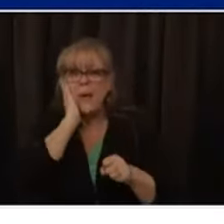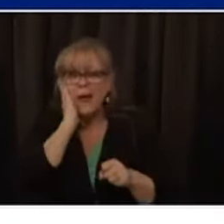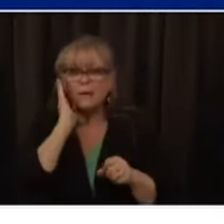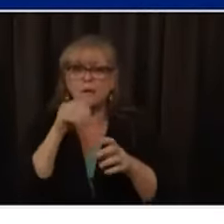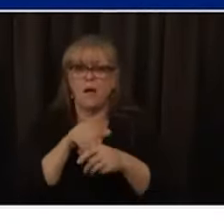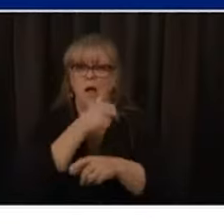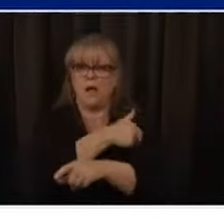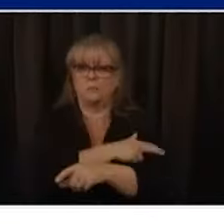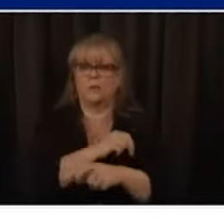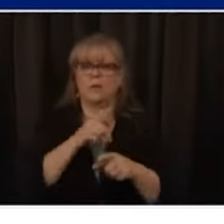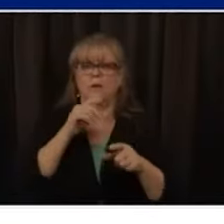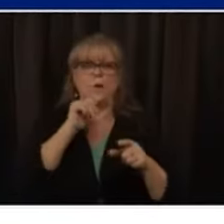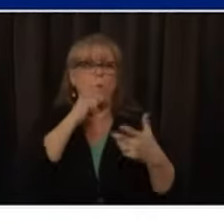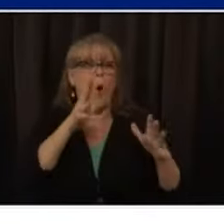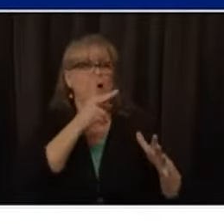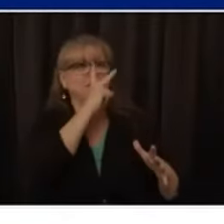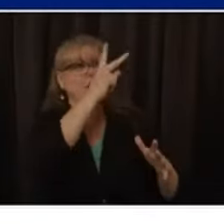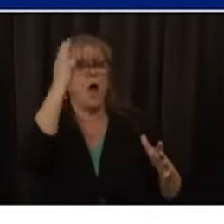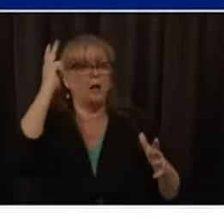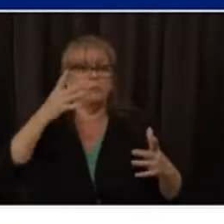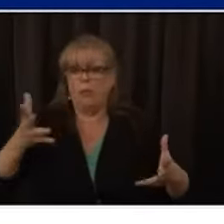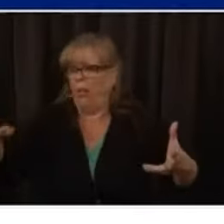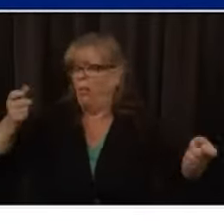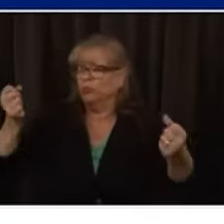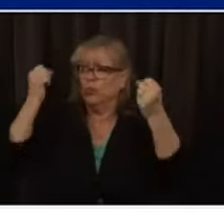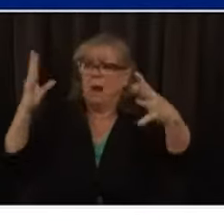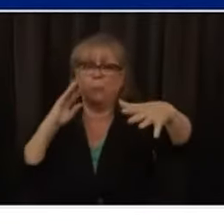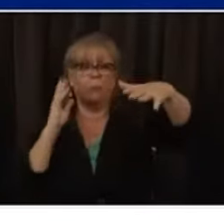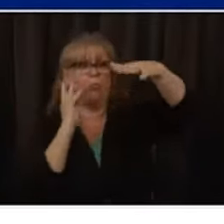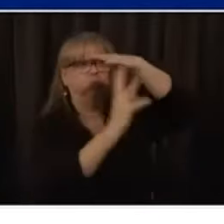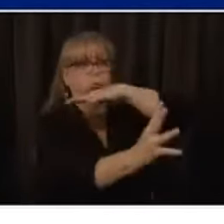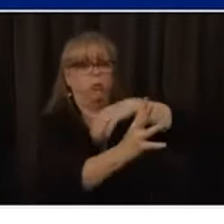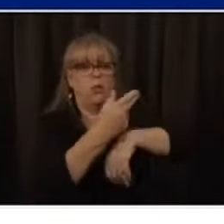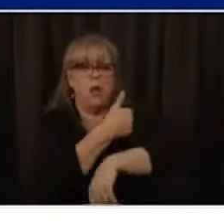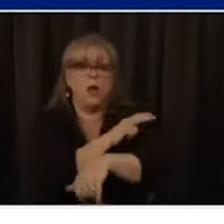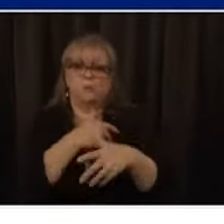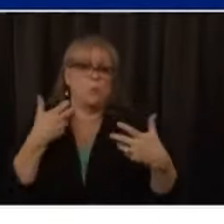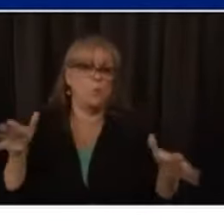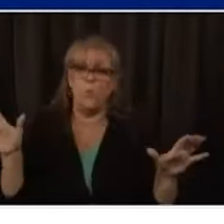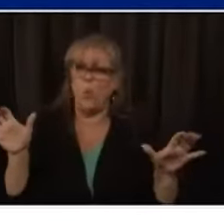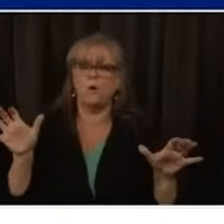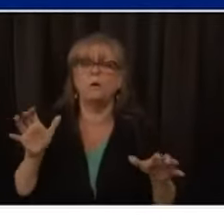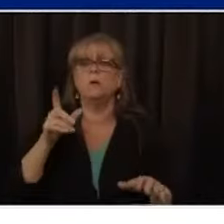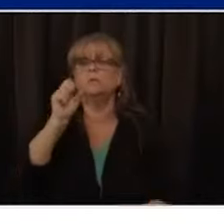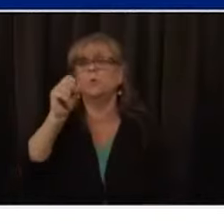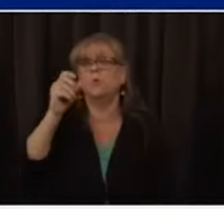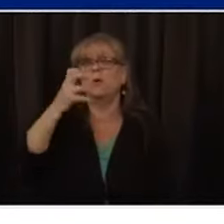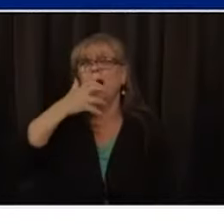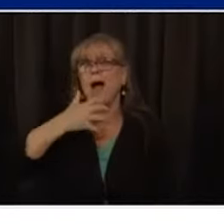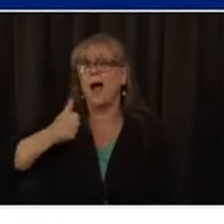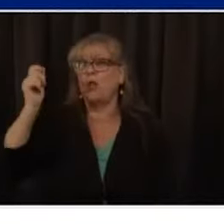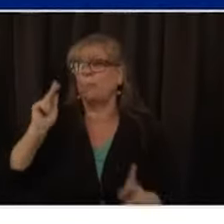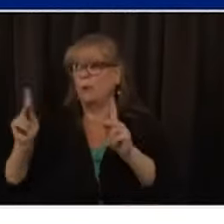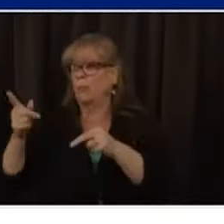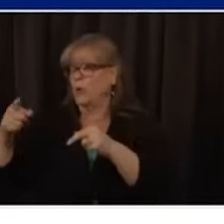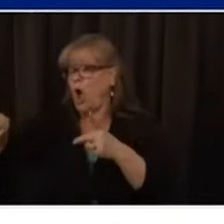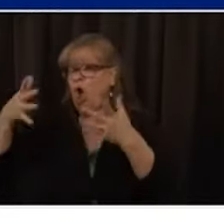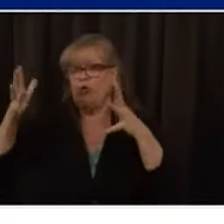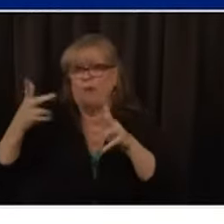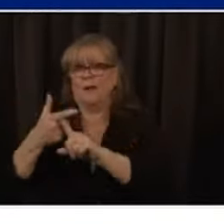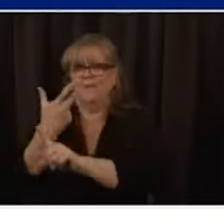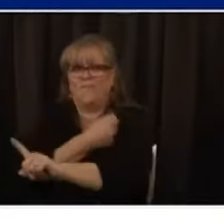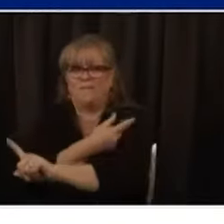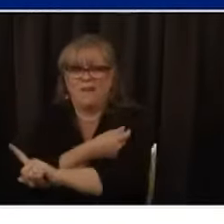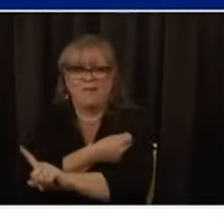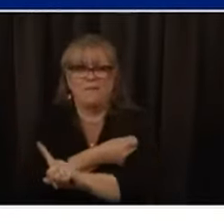so with more and more people becoming vaccinated, including our most vulnerable, the state is at a point where we feel like now is a good time to